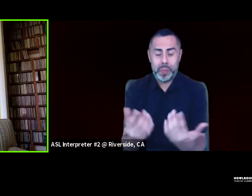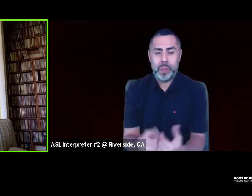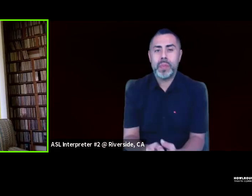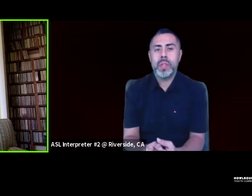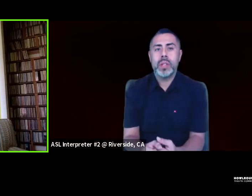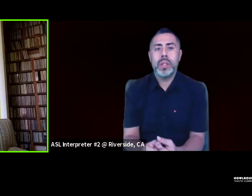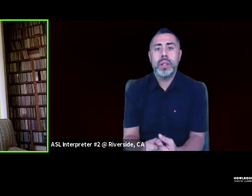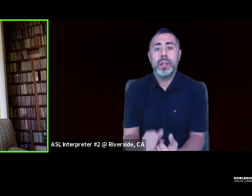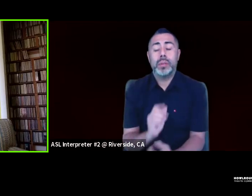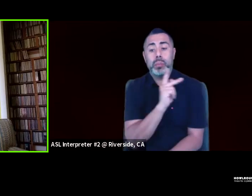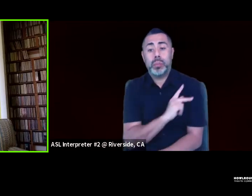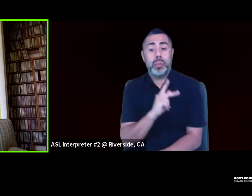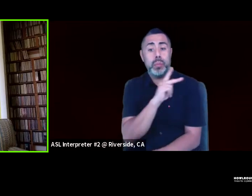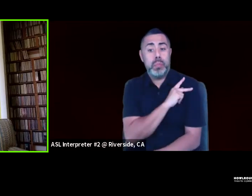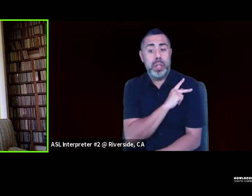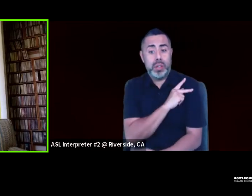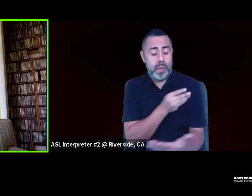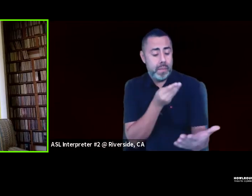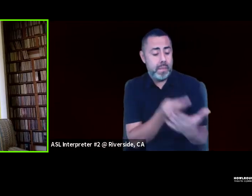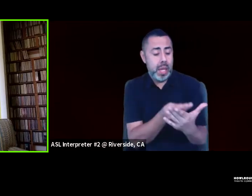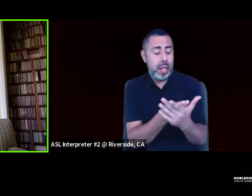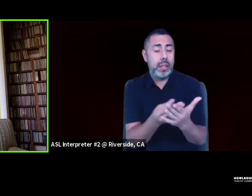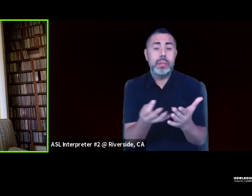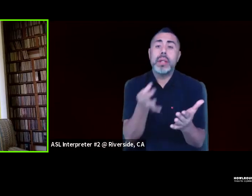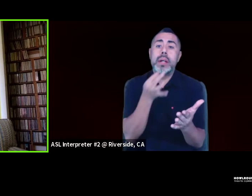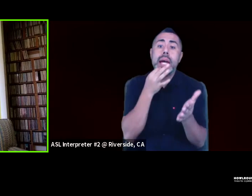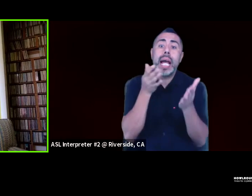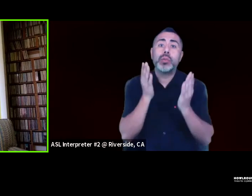Personal finance experts recommend having